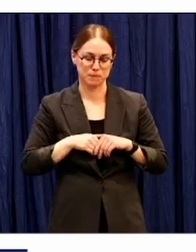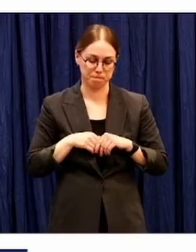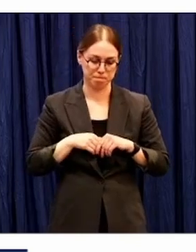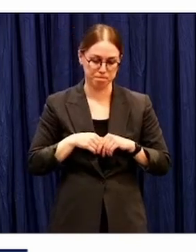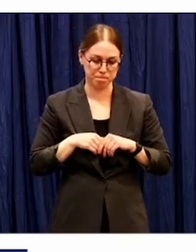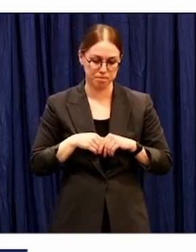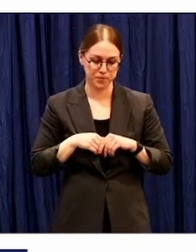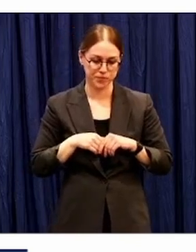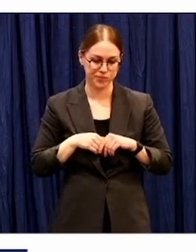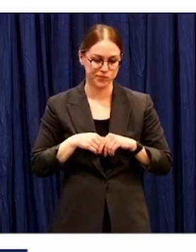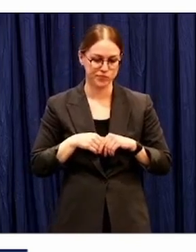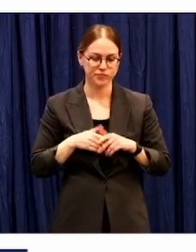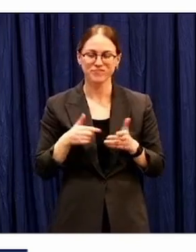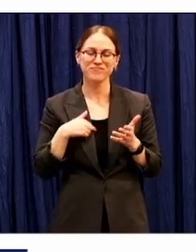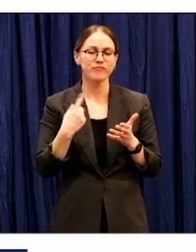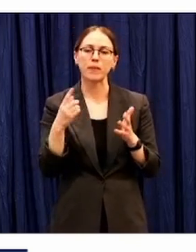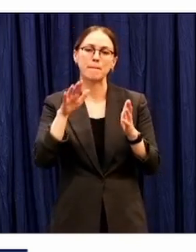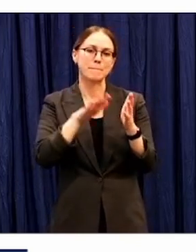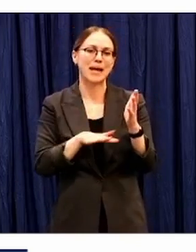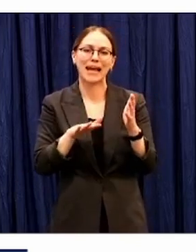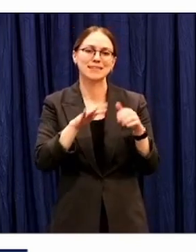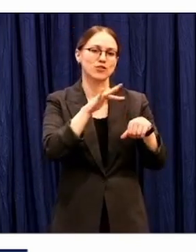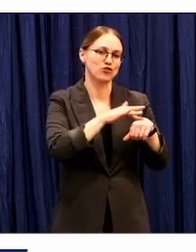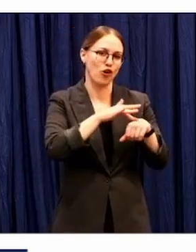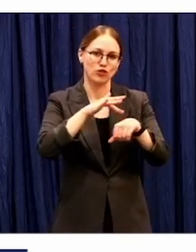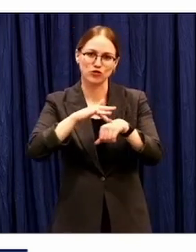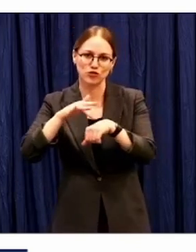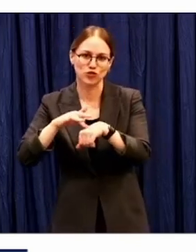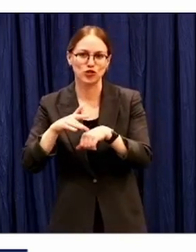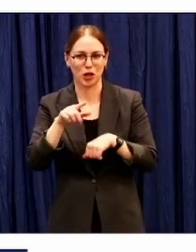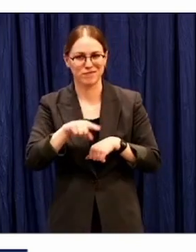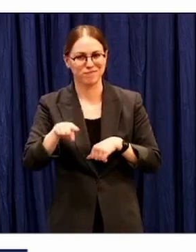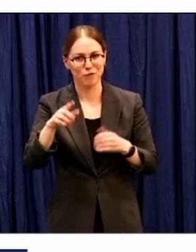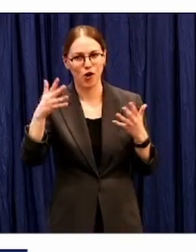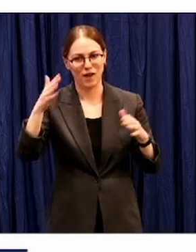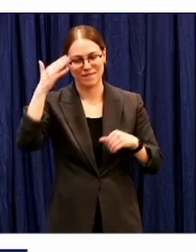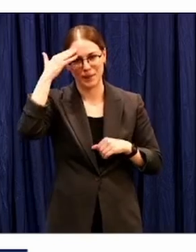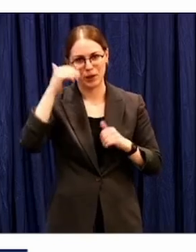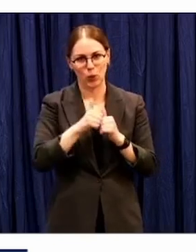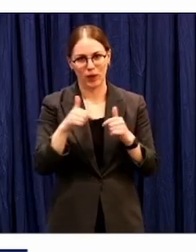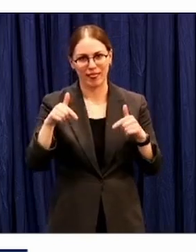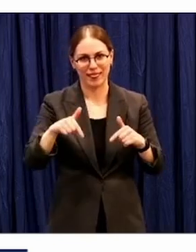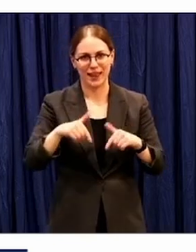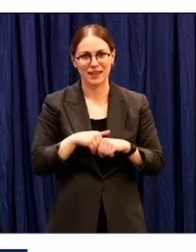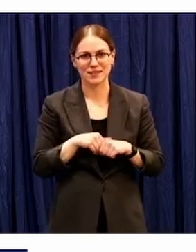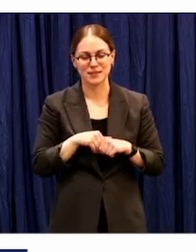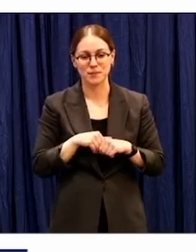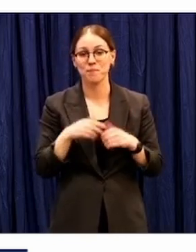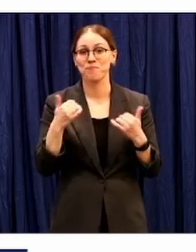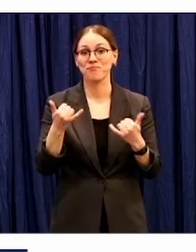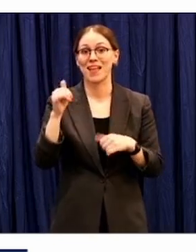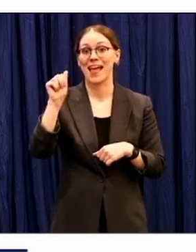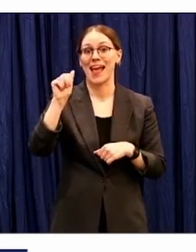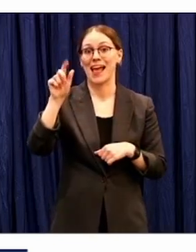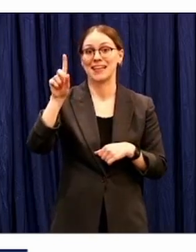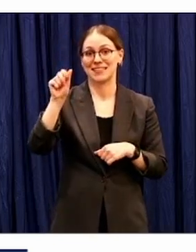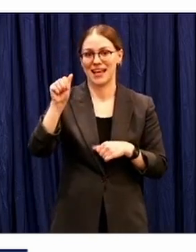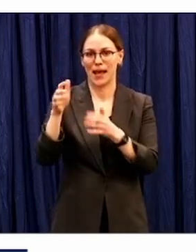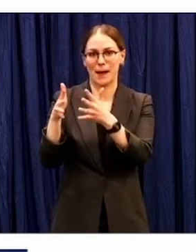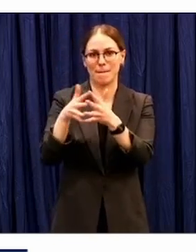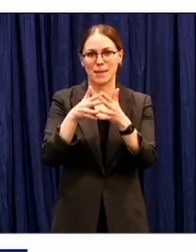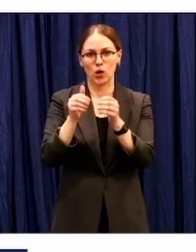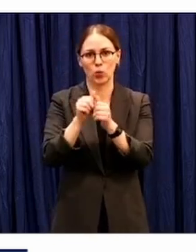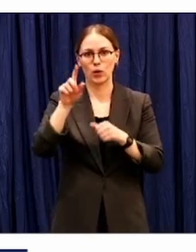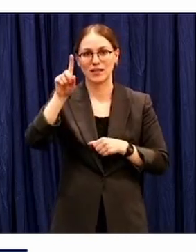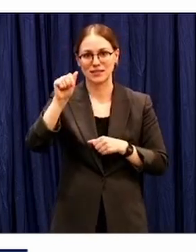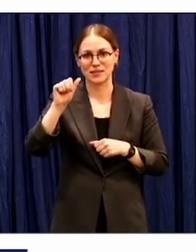So again, keeping it real basic, you're probably already familiar with this if you're here, but we're going to go ahead and define the Americans with Disabilities Act. So